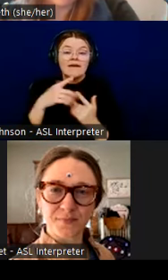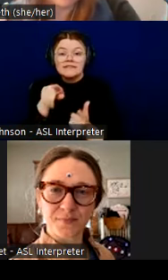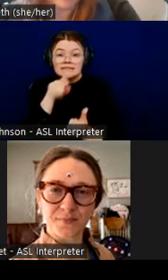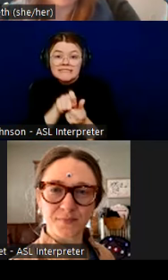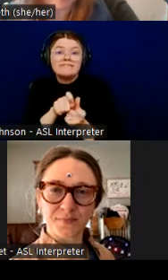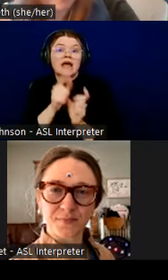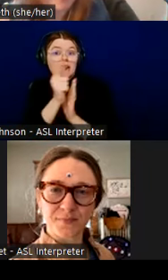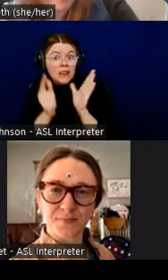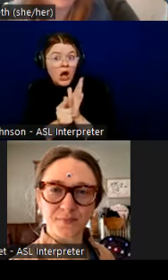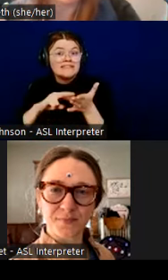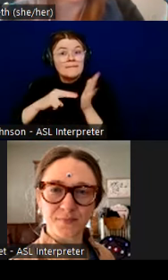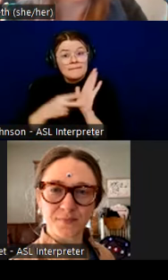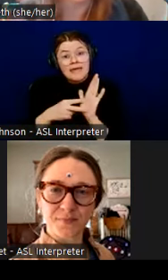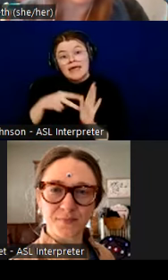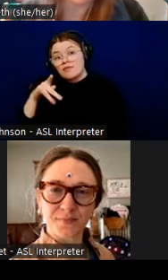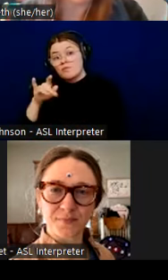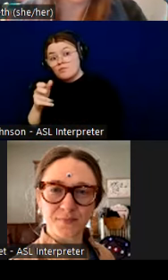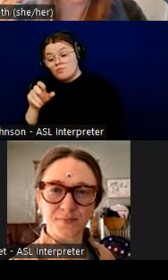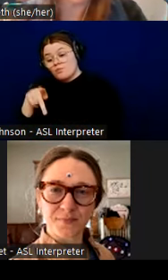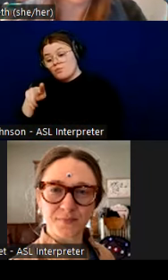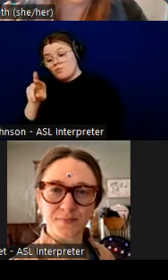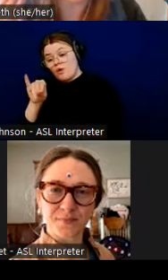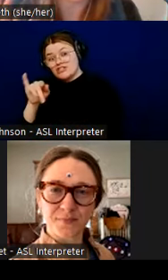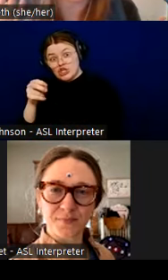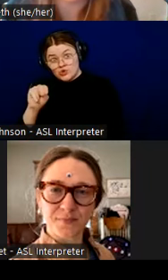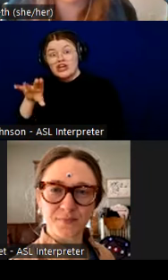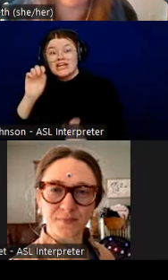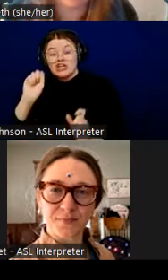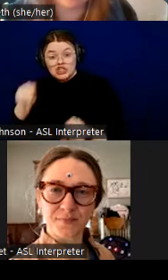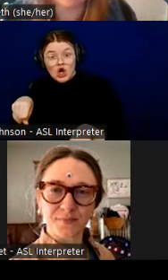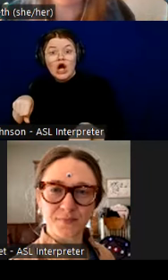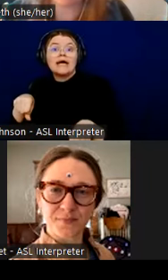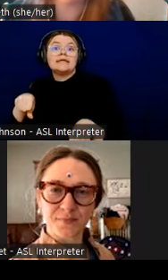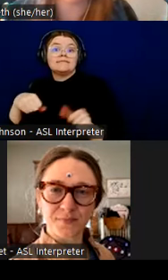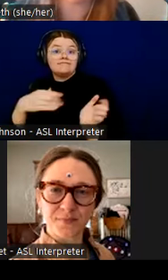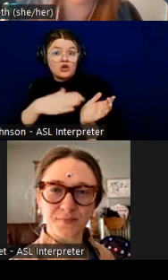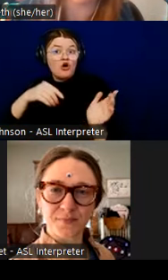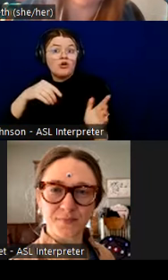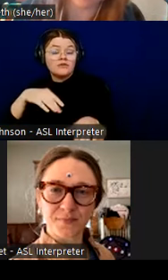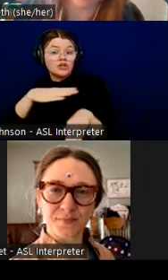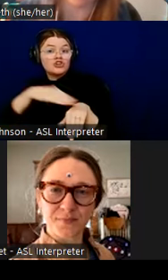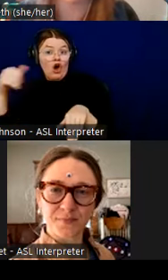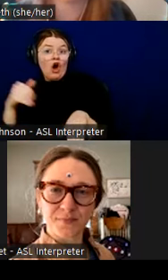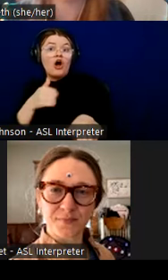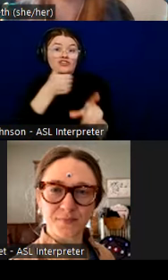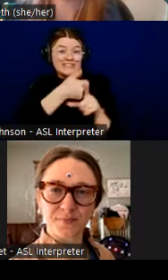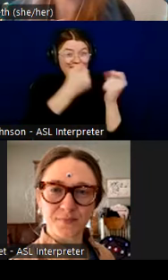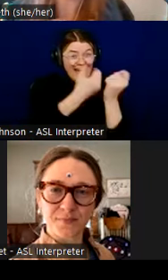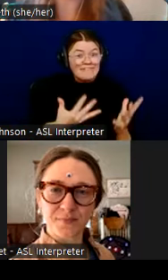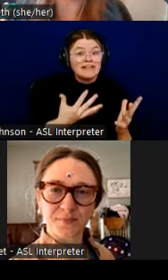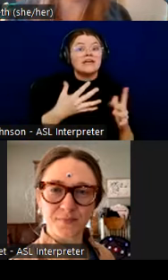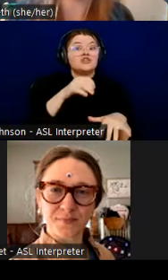subpoena you as an advocate, and you would never want to testify against a victim survivor that you've been working with.